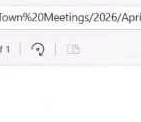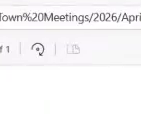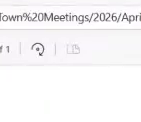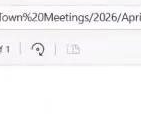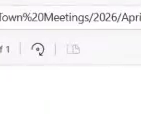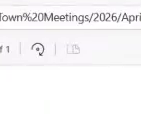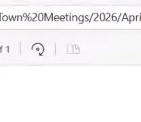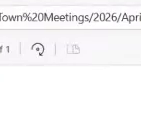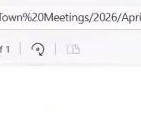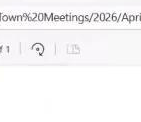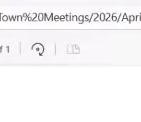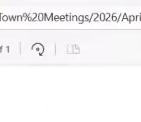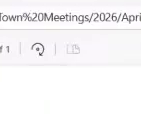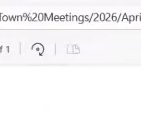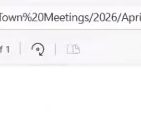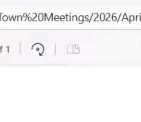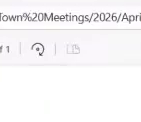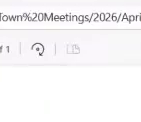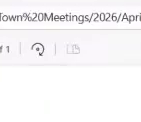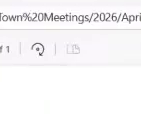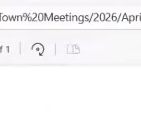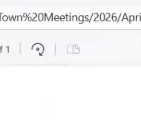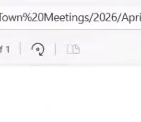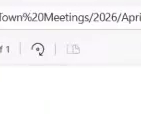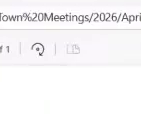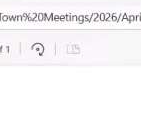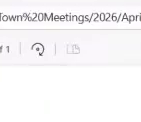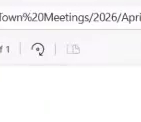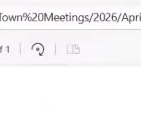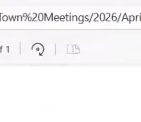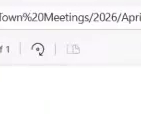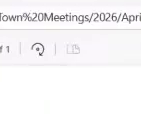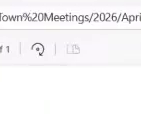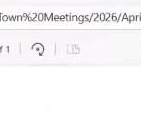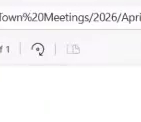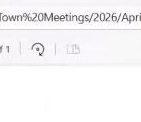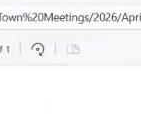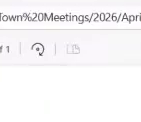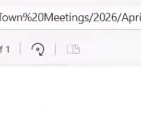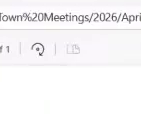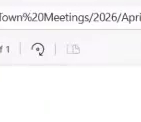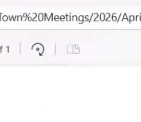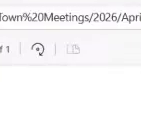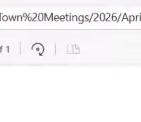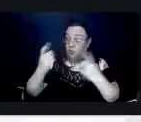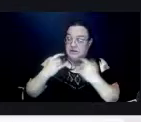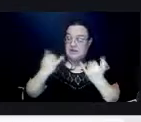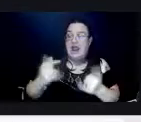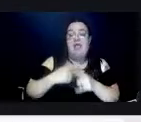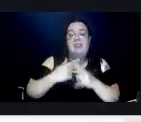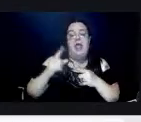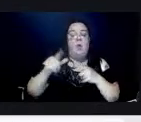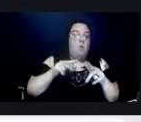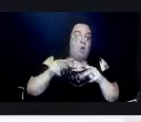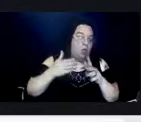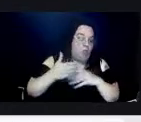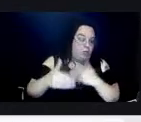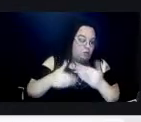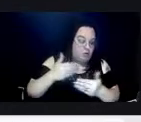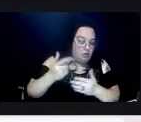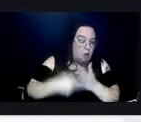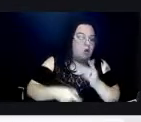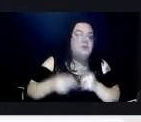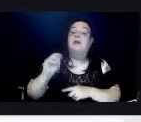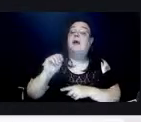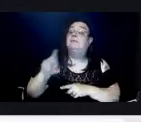or the fence, we'd like to entertain those now, and then I'll walk you through the cost. Mr. Wade. Thank